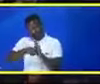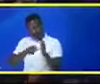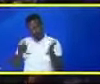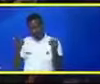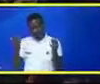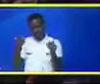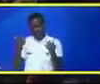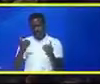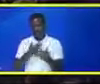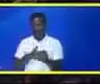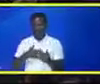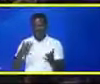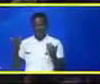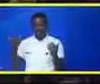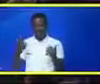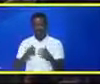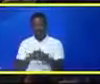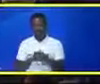Come.